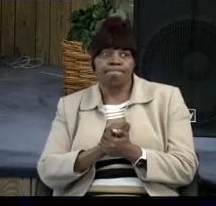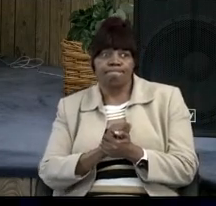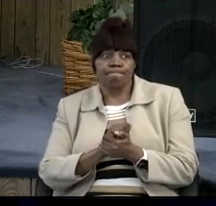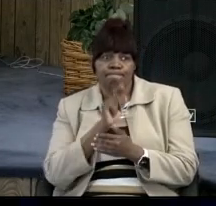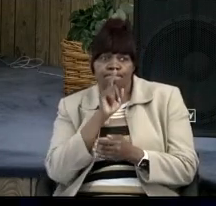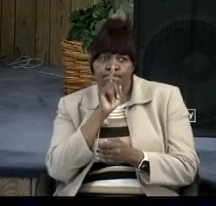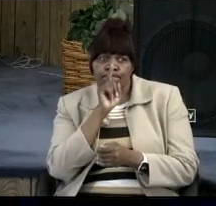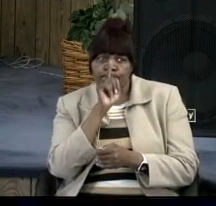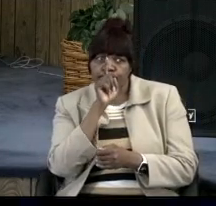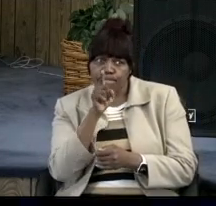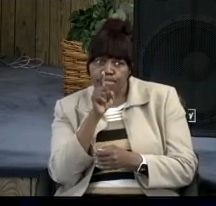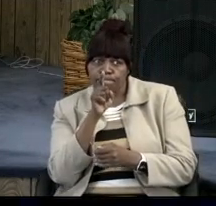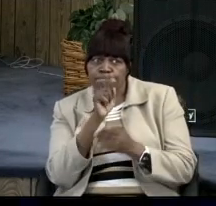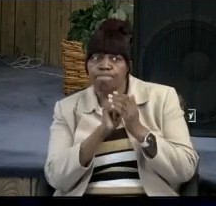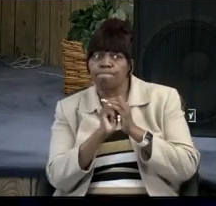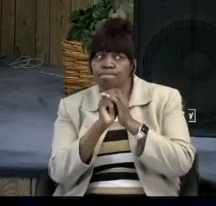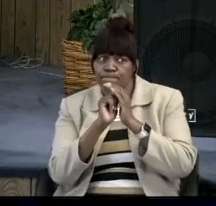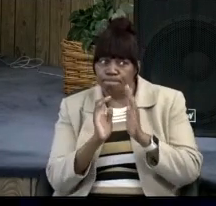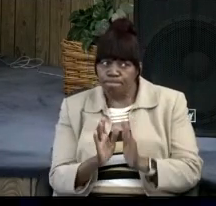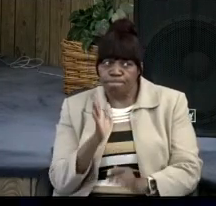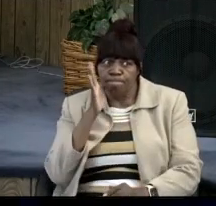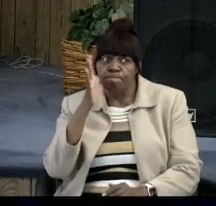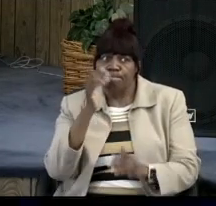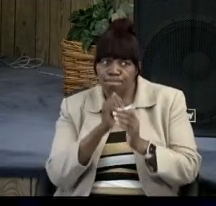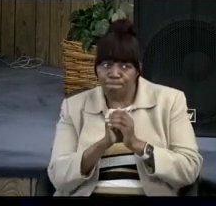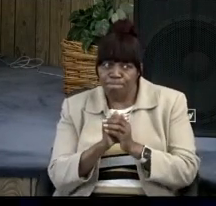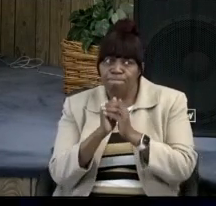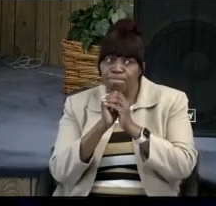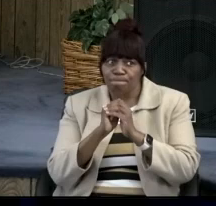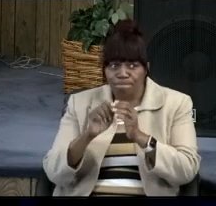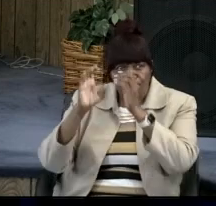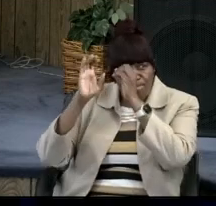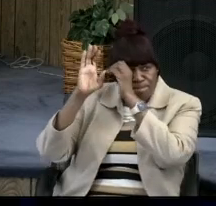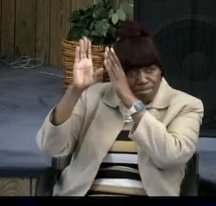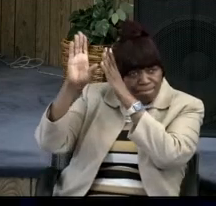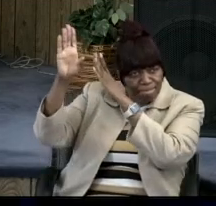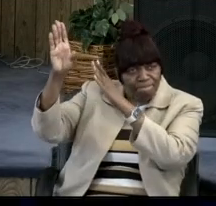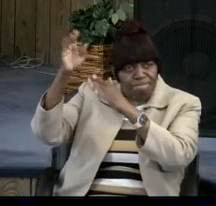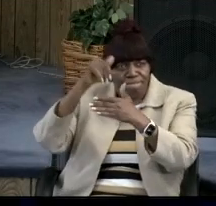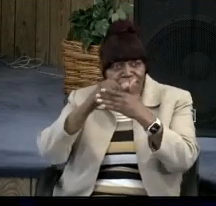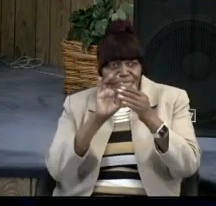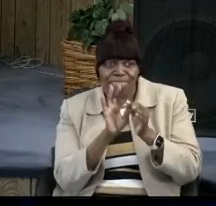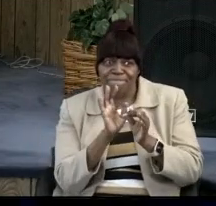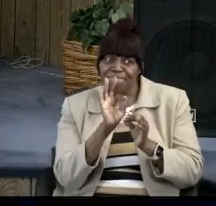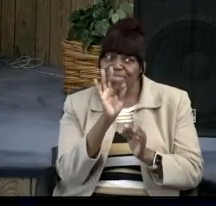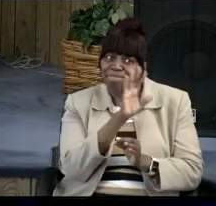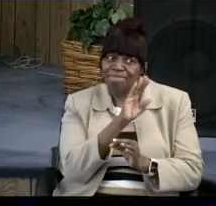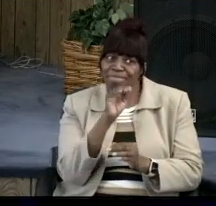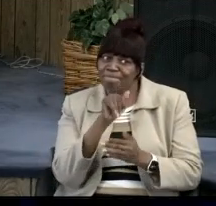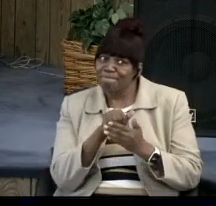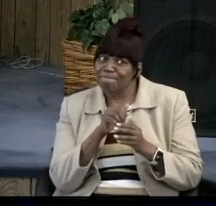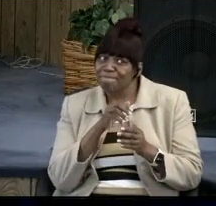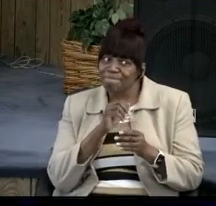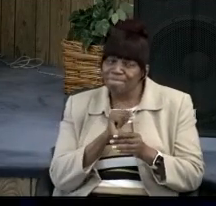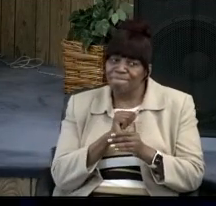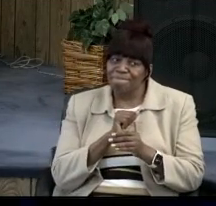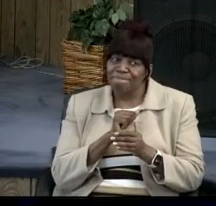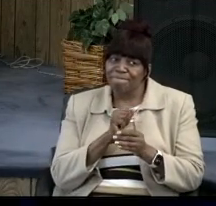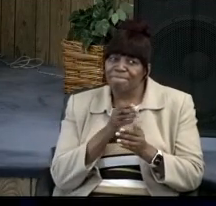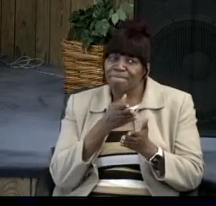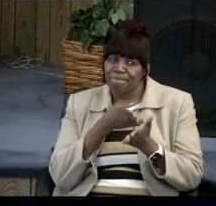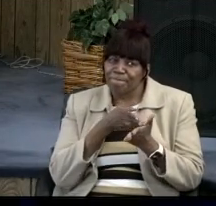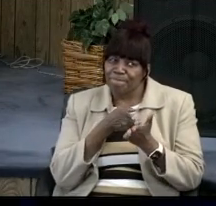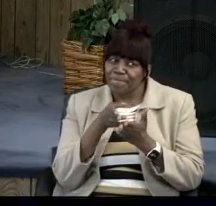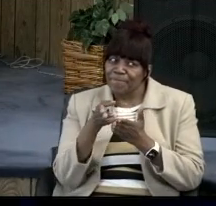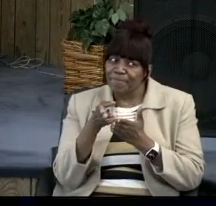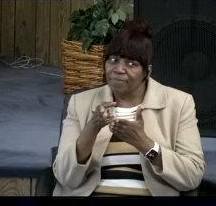The true worshiper will worship the Father in spirit and in truth. You got spirit, but